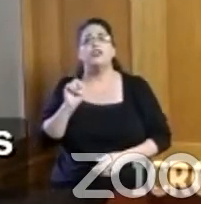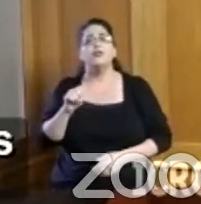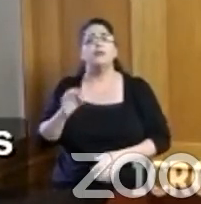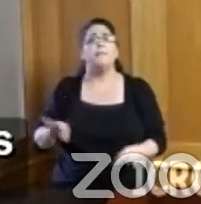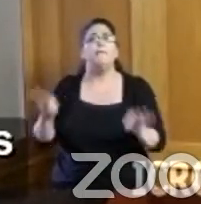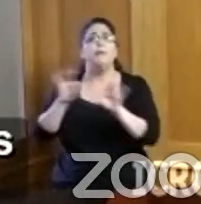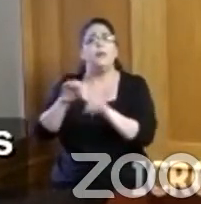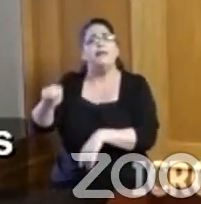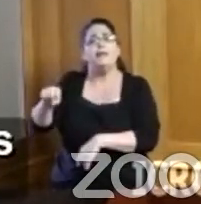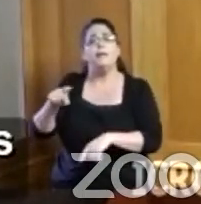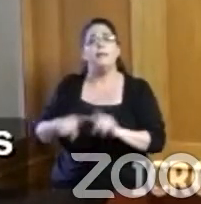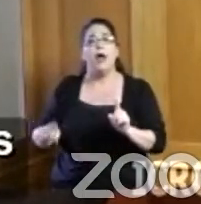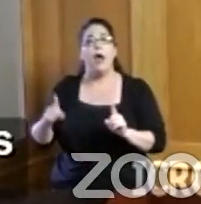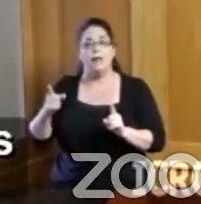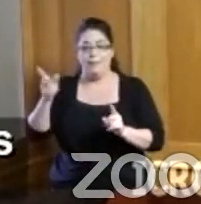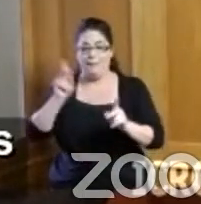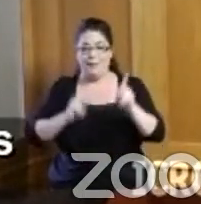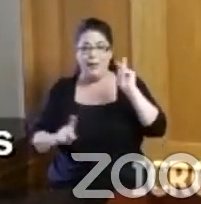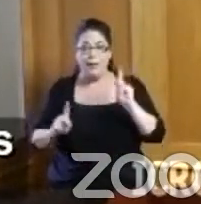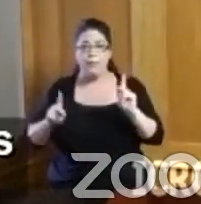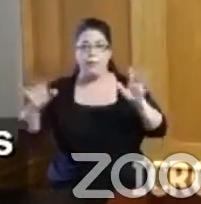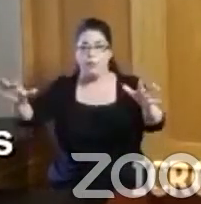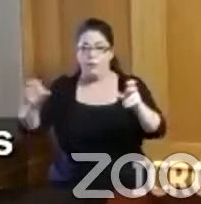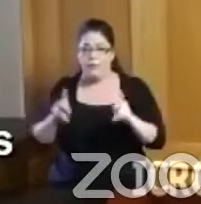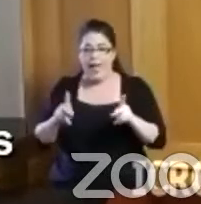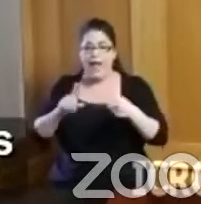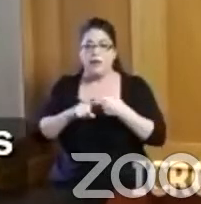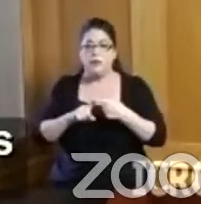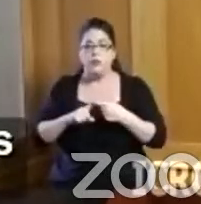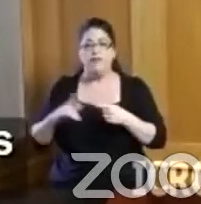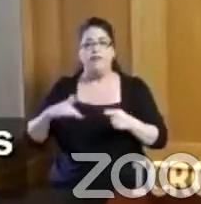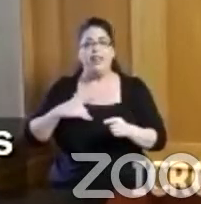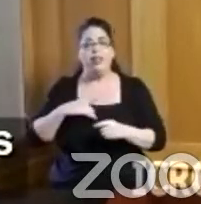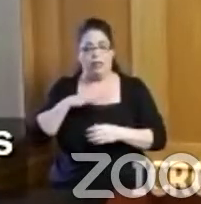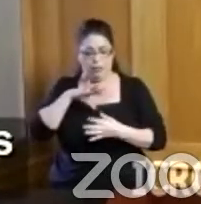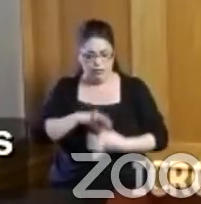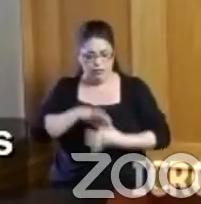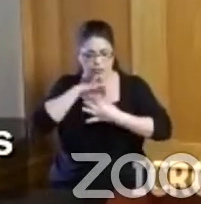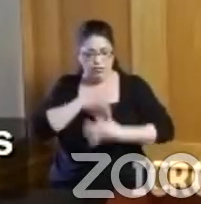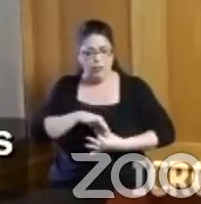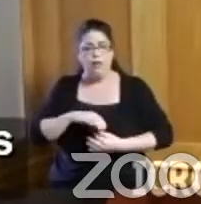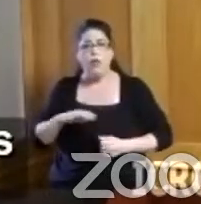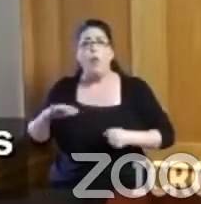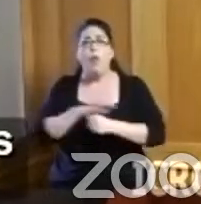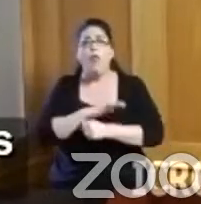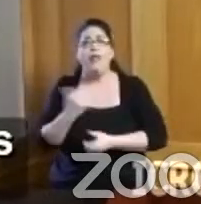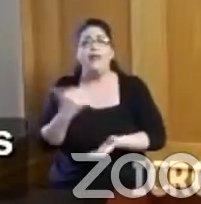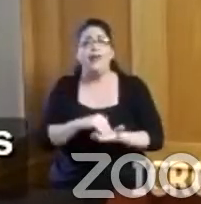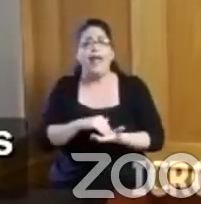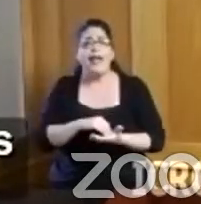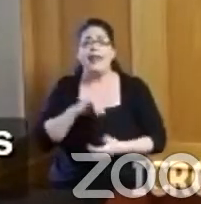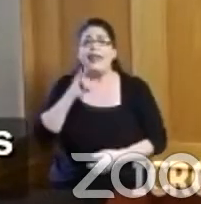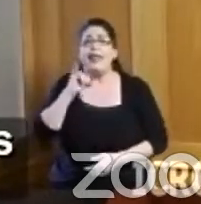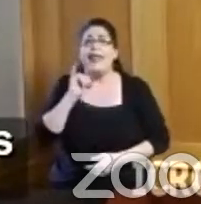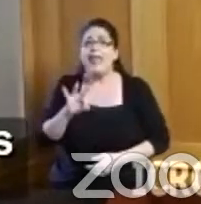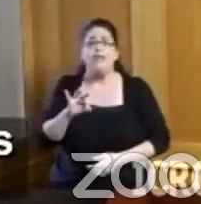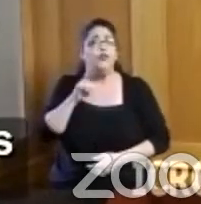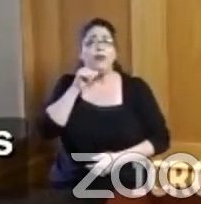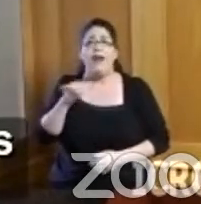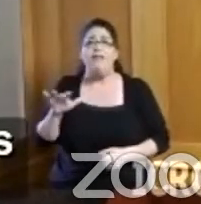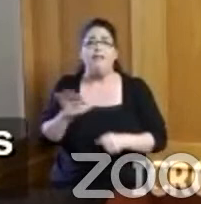we're trying to bring people back to wholeness. And even the ones that were not whole, to bring them up from